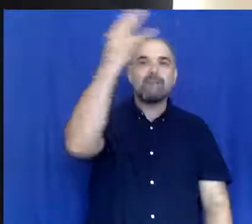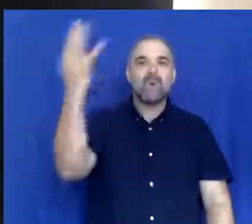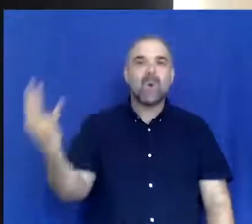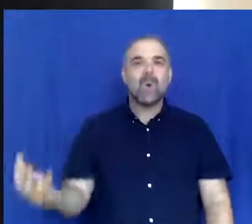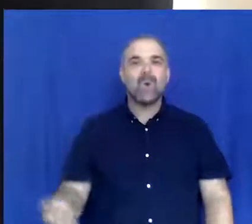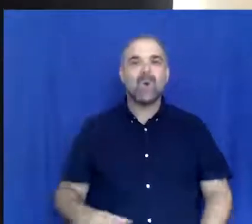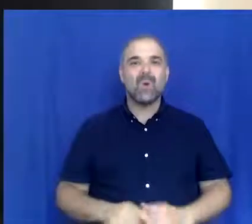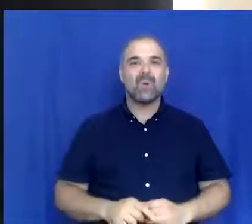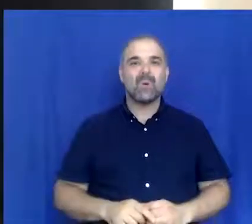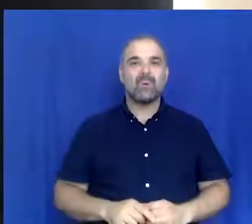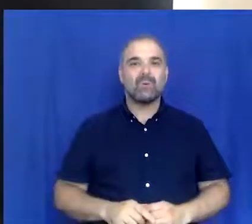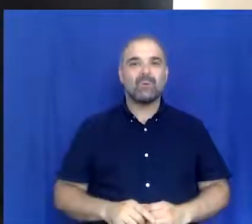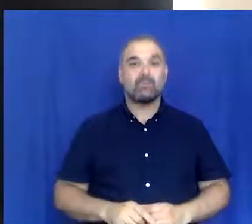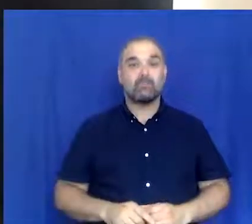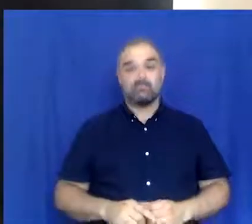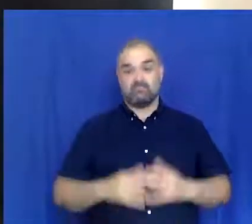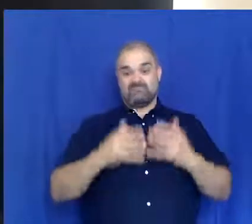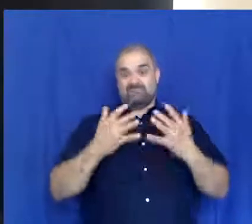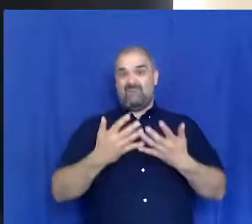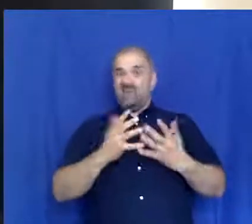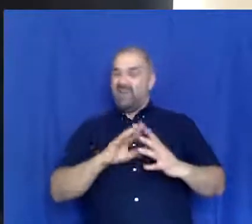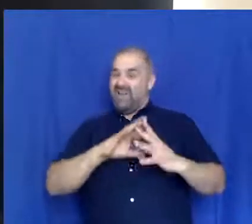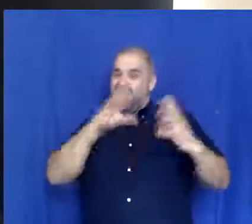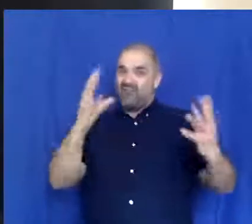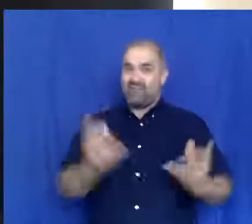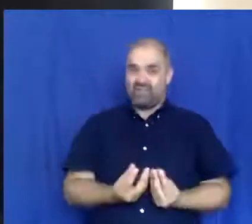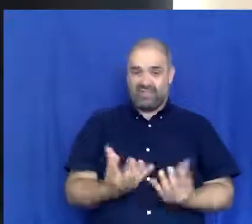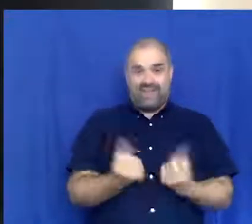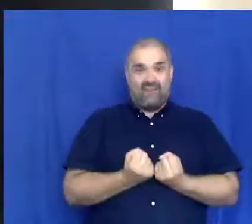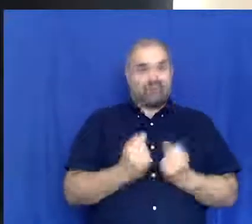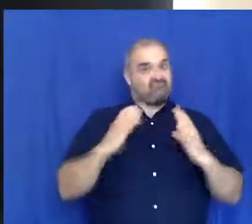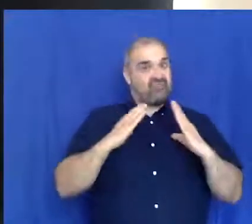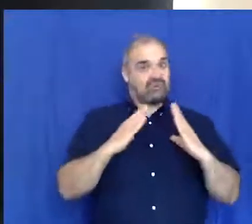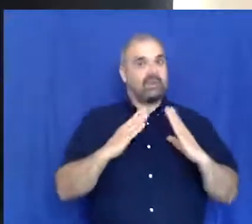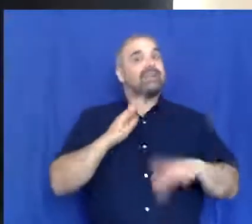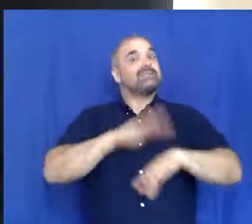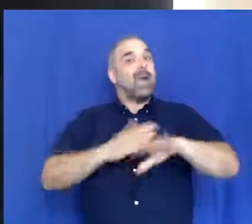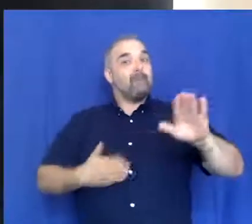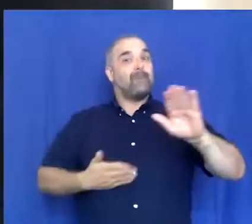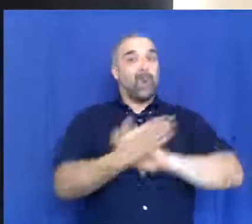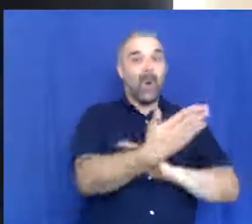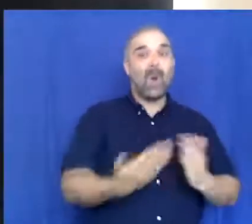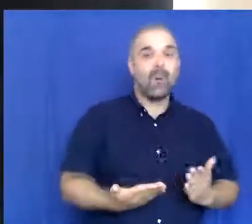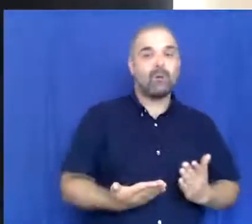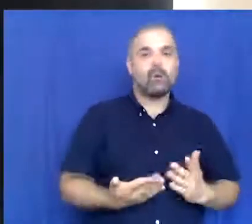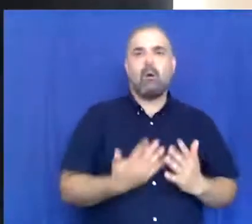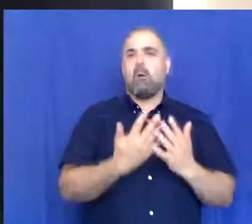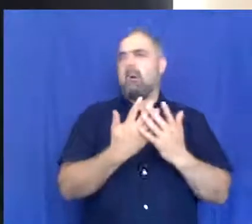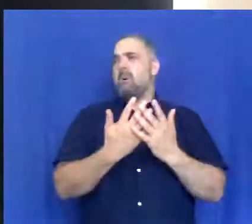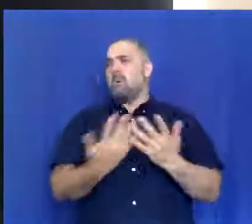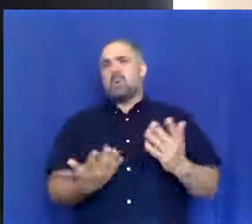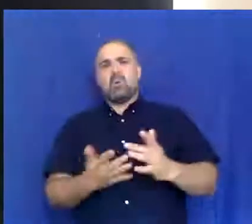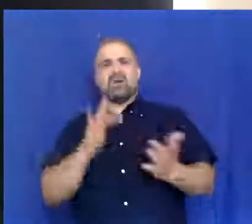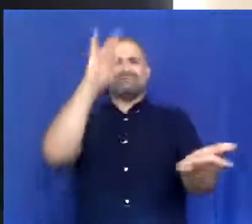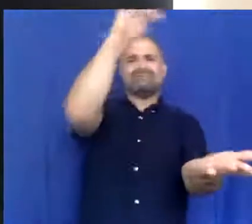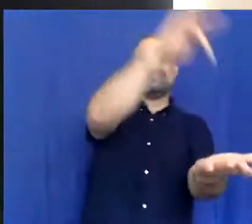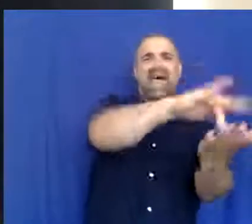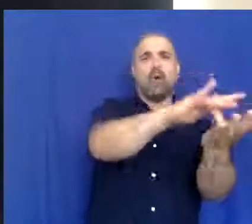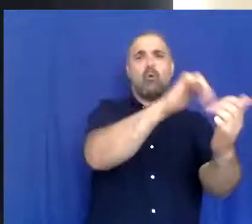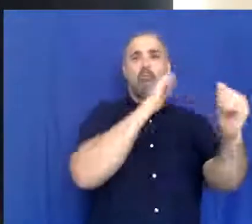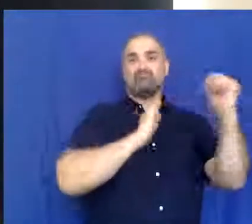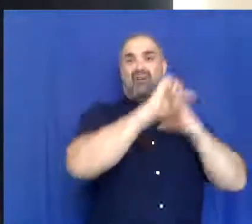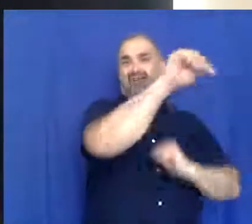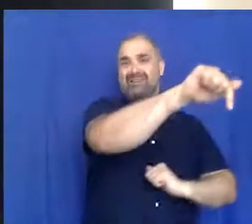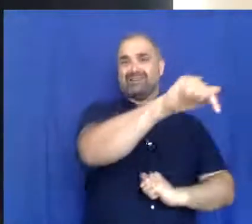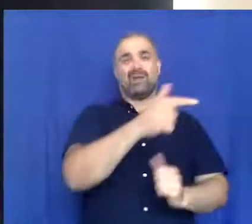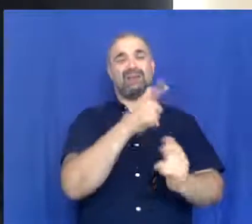rainbow. Now that we've got everything ready, it's time to go. So there's many ways that we could get into town to go